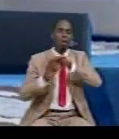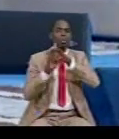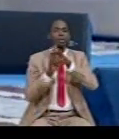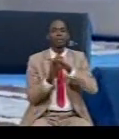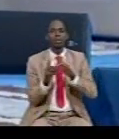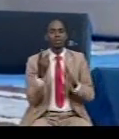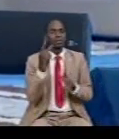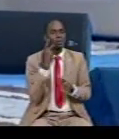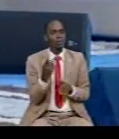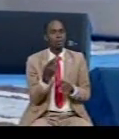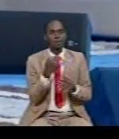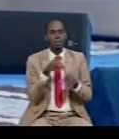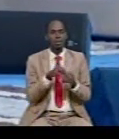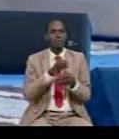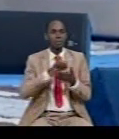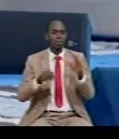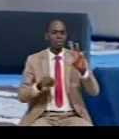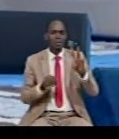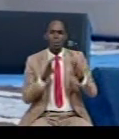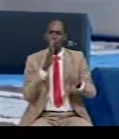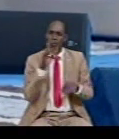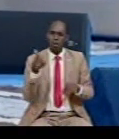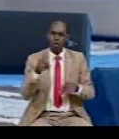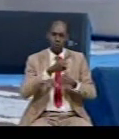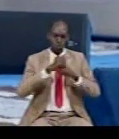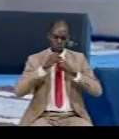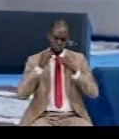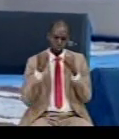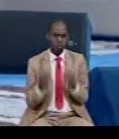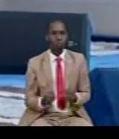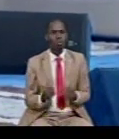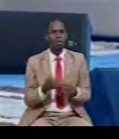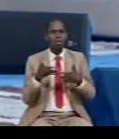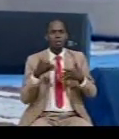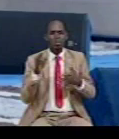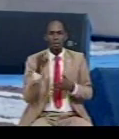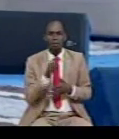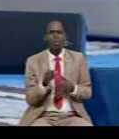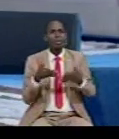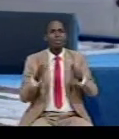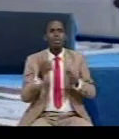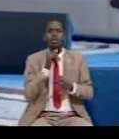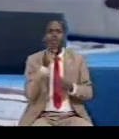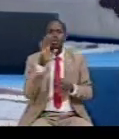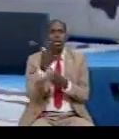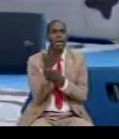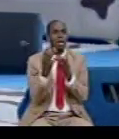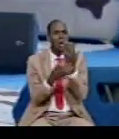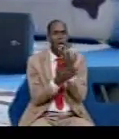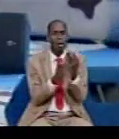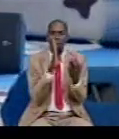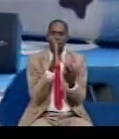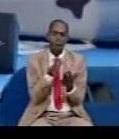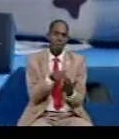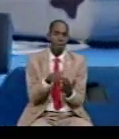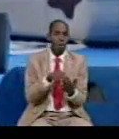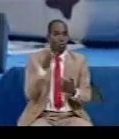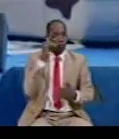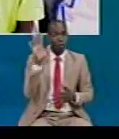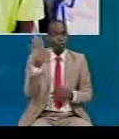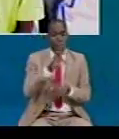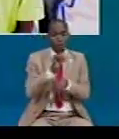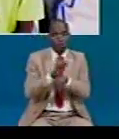be ye strong therefore, and let not your hands be weak, for your work shall be